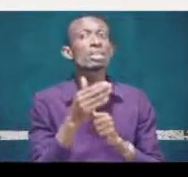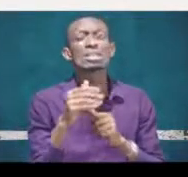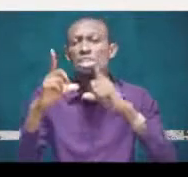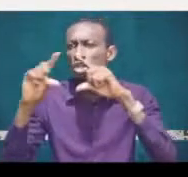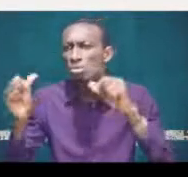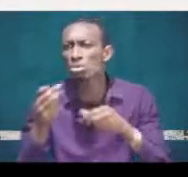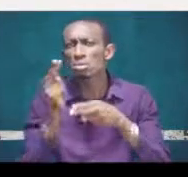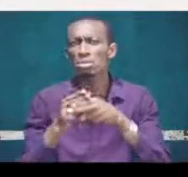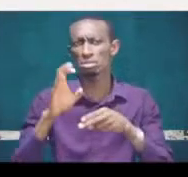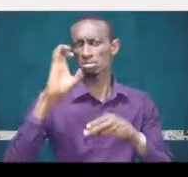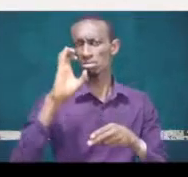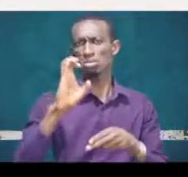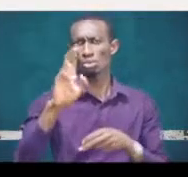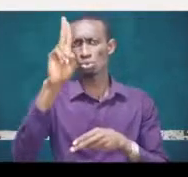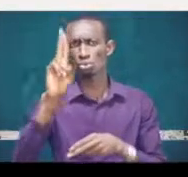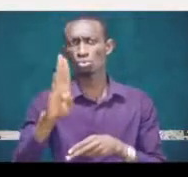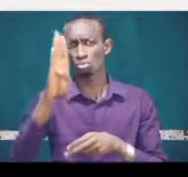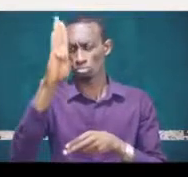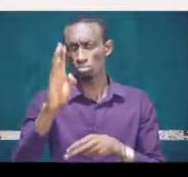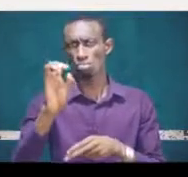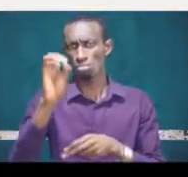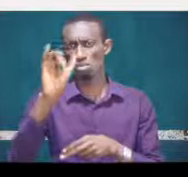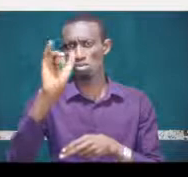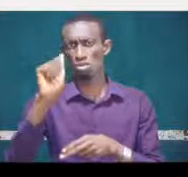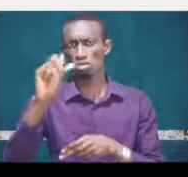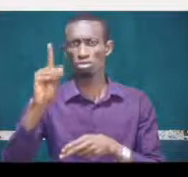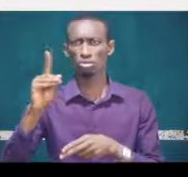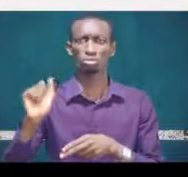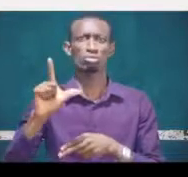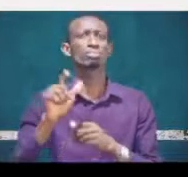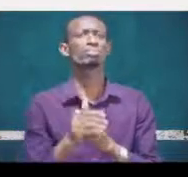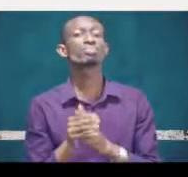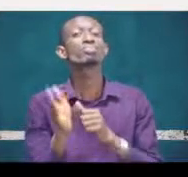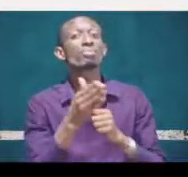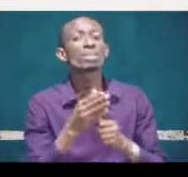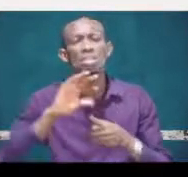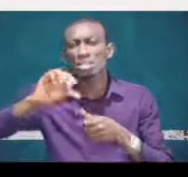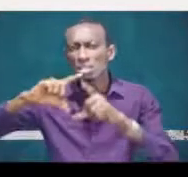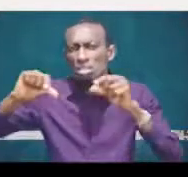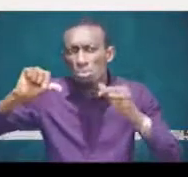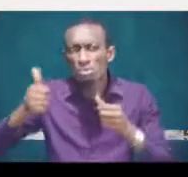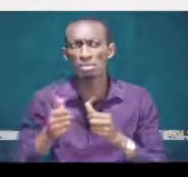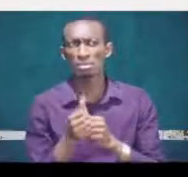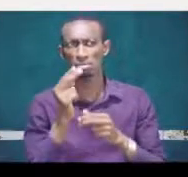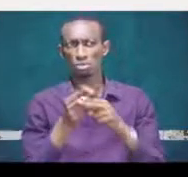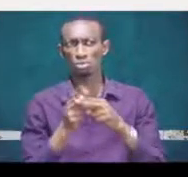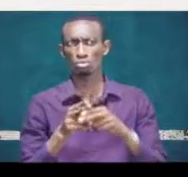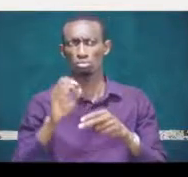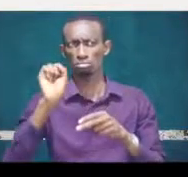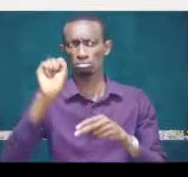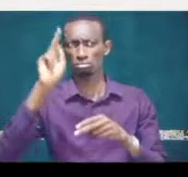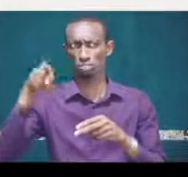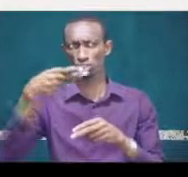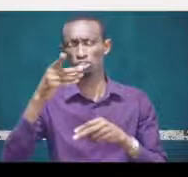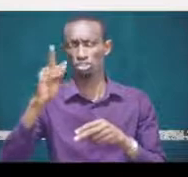will have the shape of a cube. Then when we talk about columnar, that means elongated. So if you